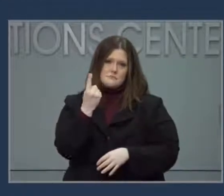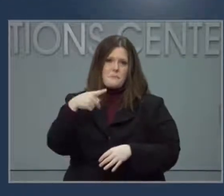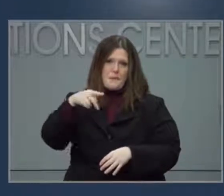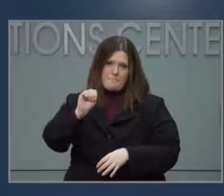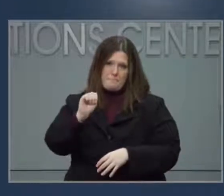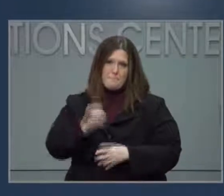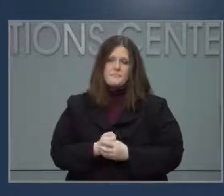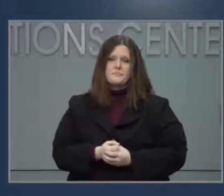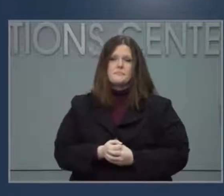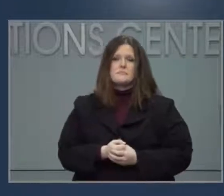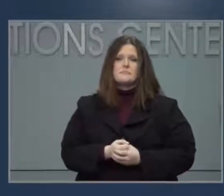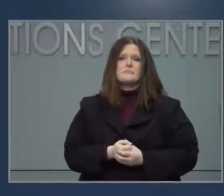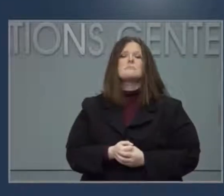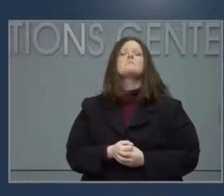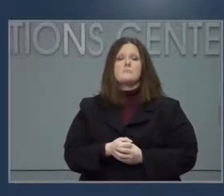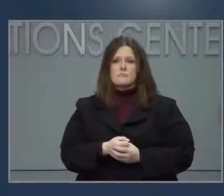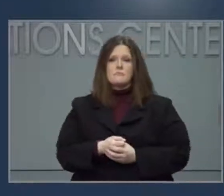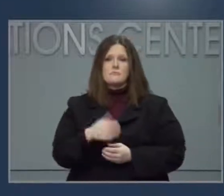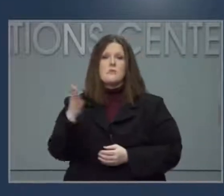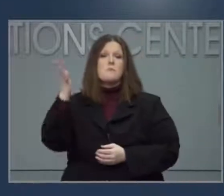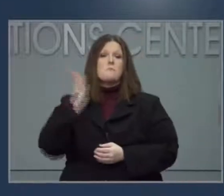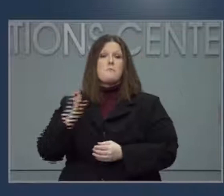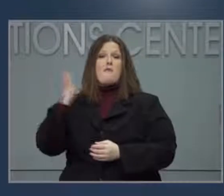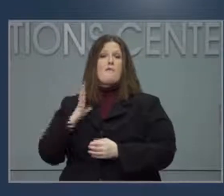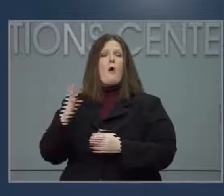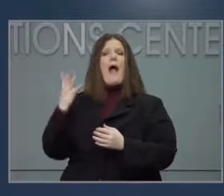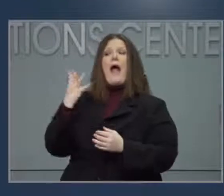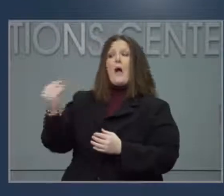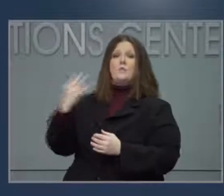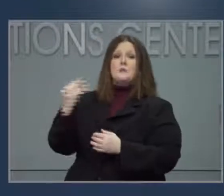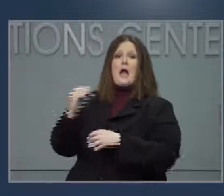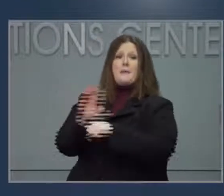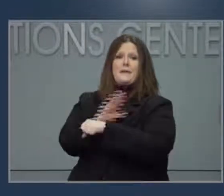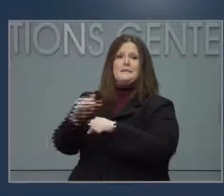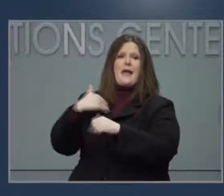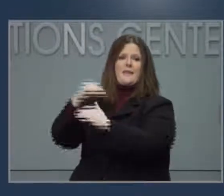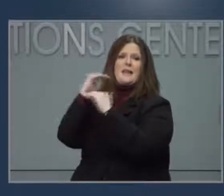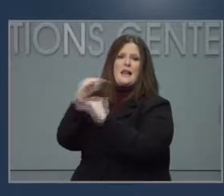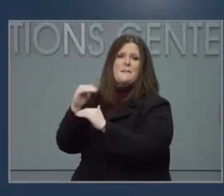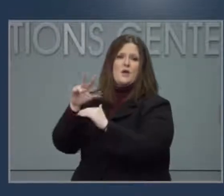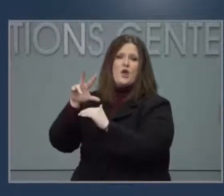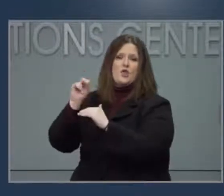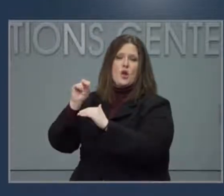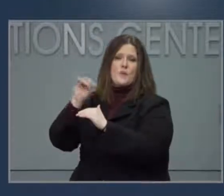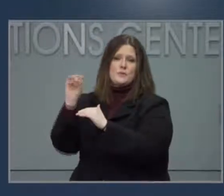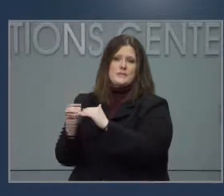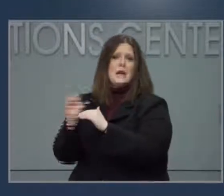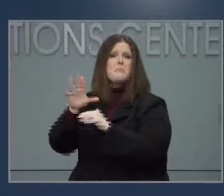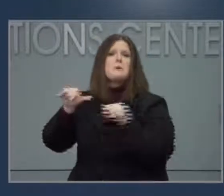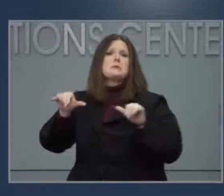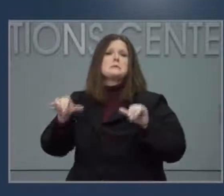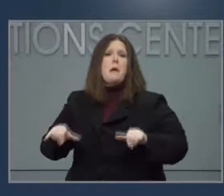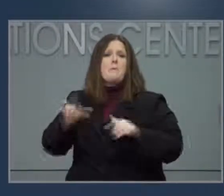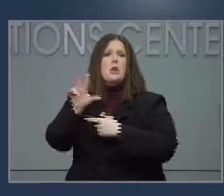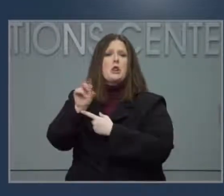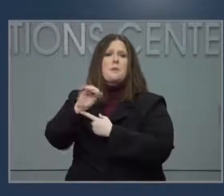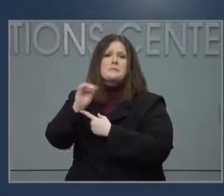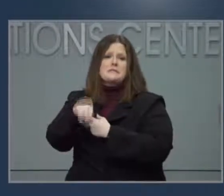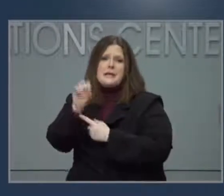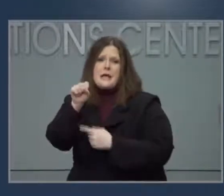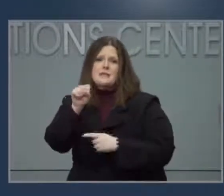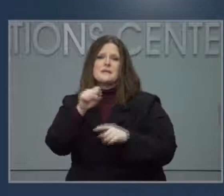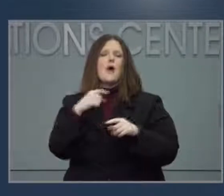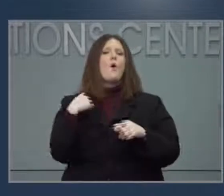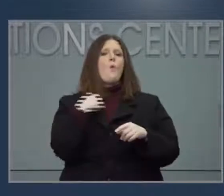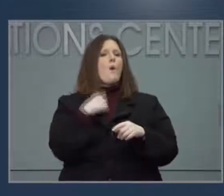Additionally, some businesses that were limited to operating outdoors at 30% will still have that percentage, but